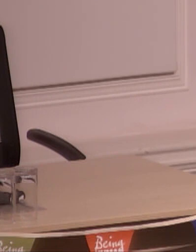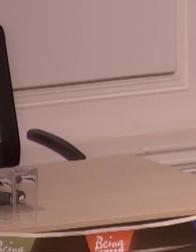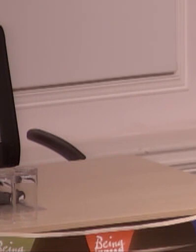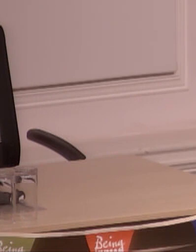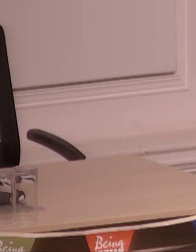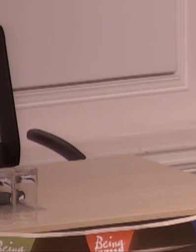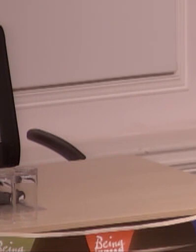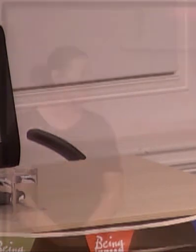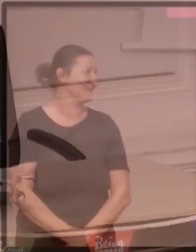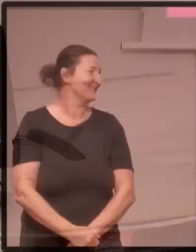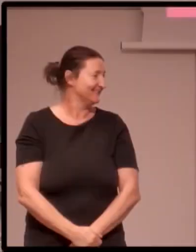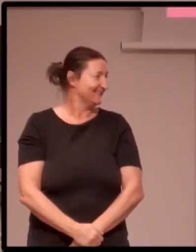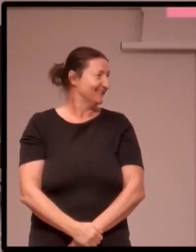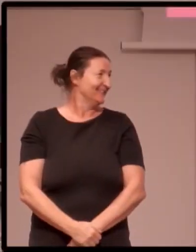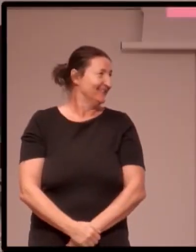My